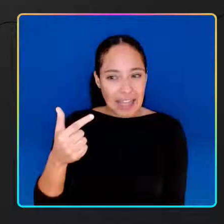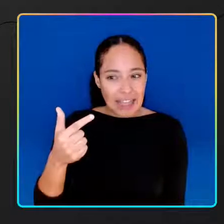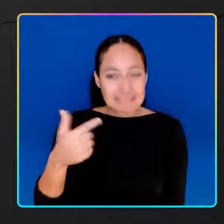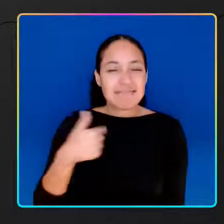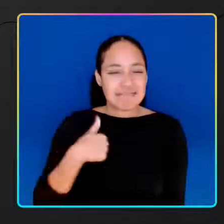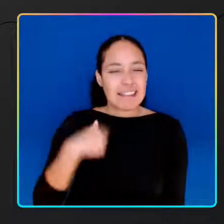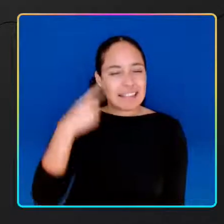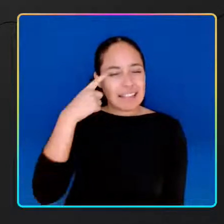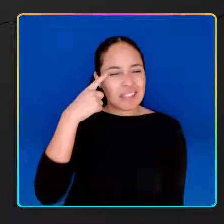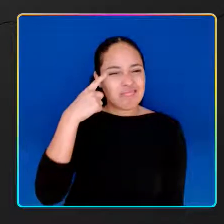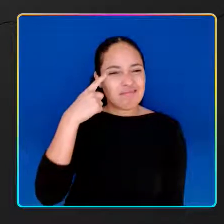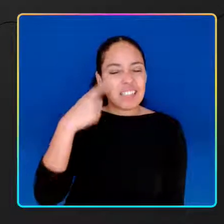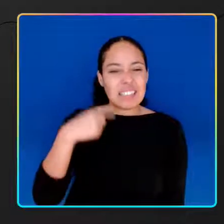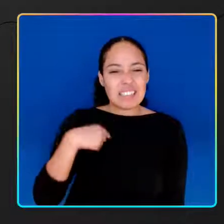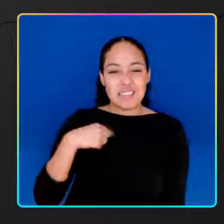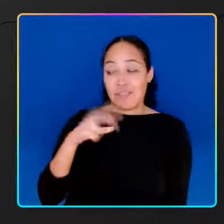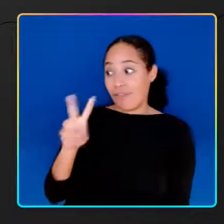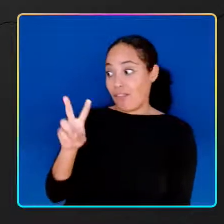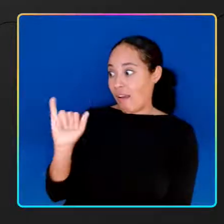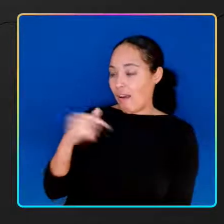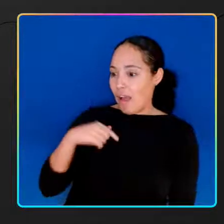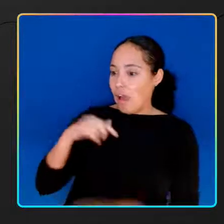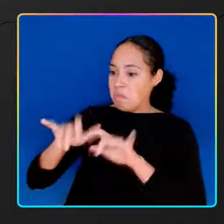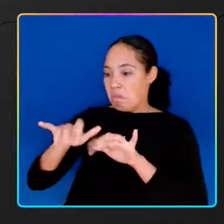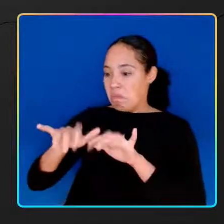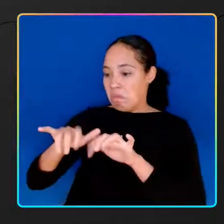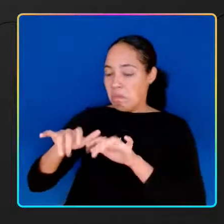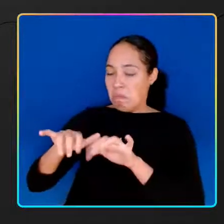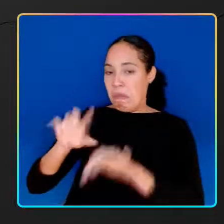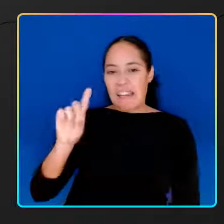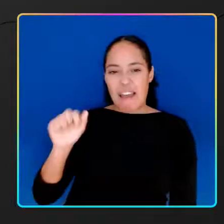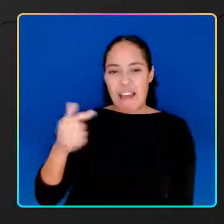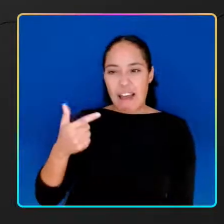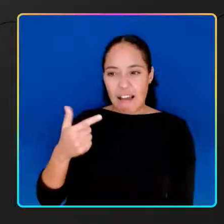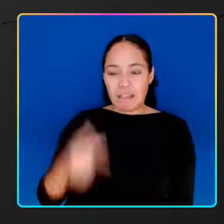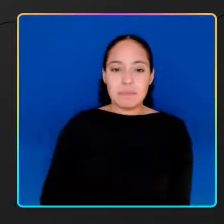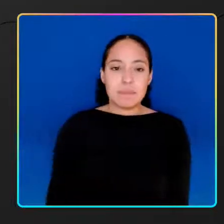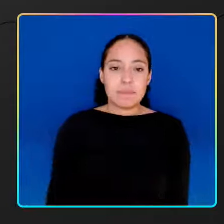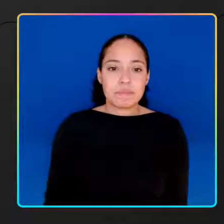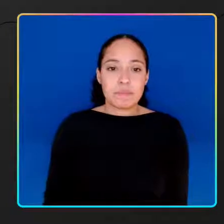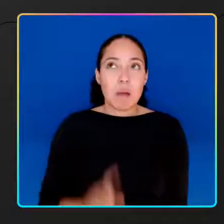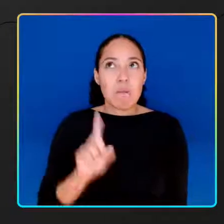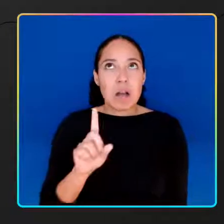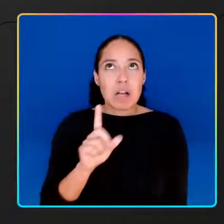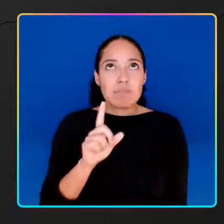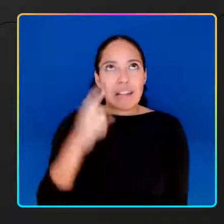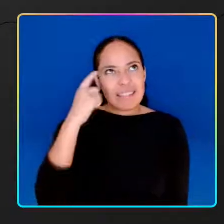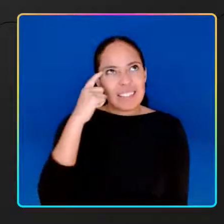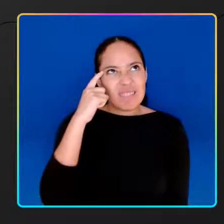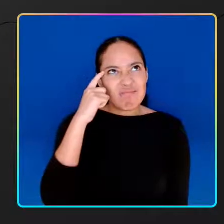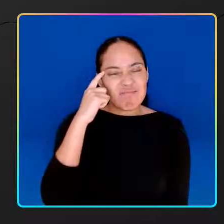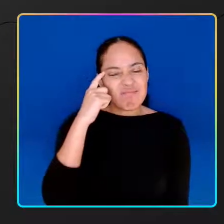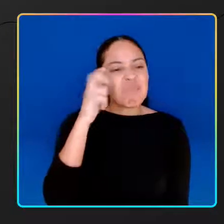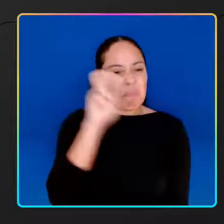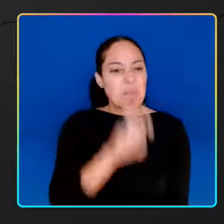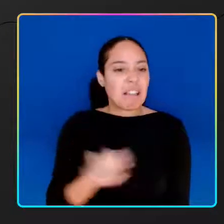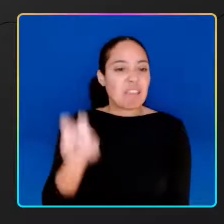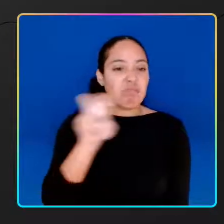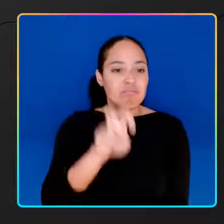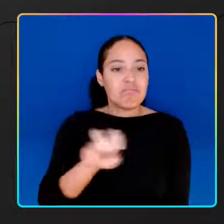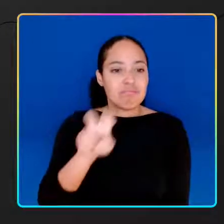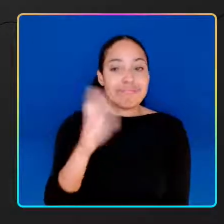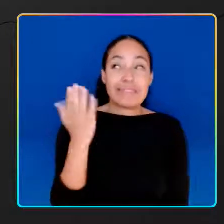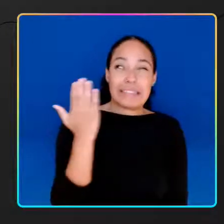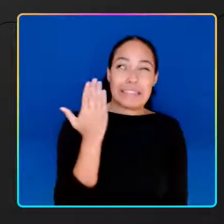BI, but if I want to set something familiar, Python. That actually the last project that I did was Python.